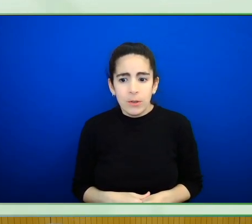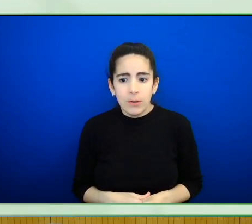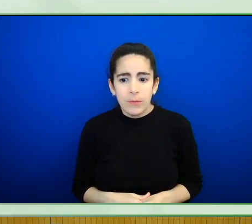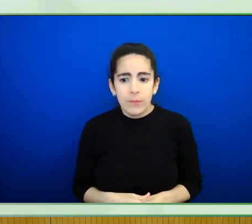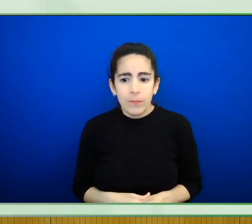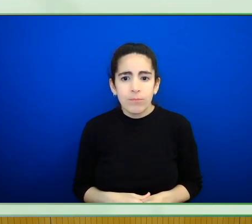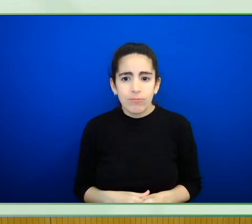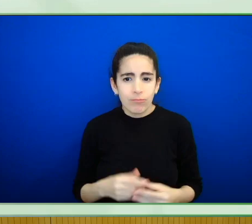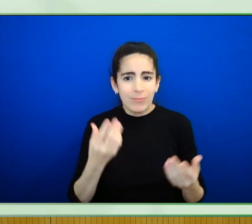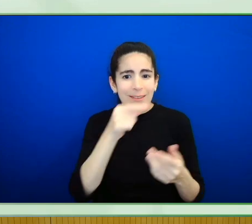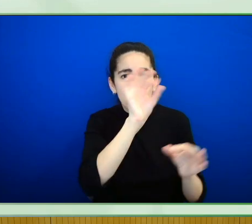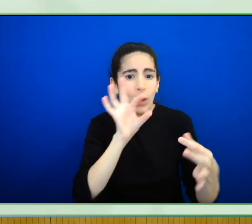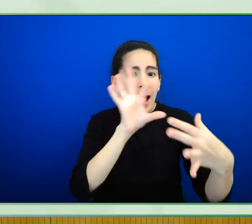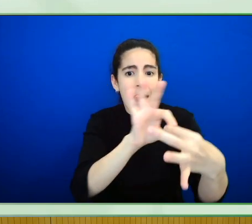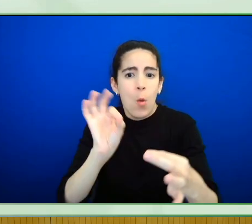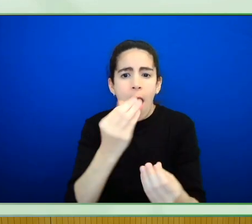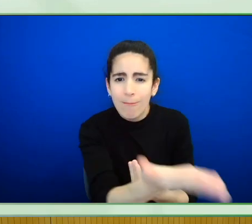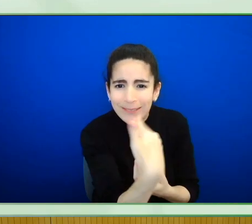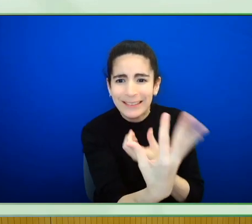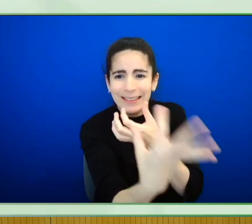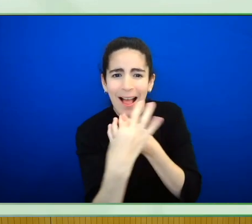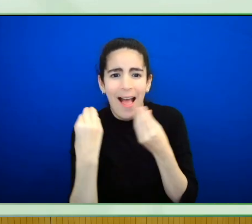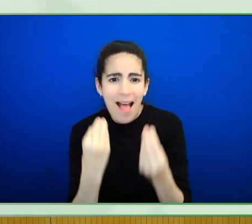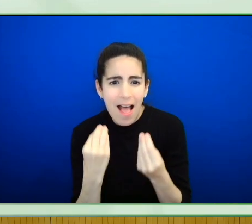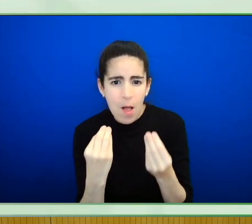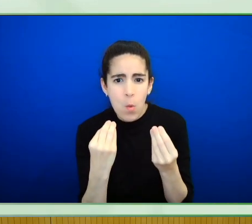DHQ, teaching hospital for the management.